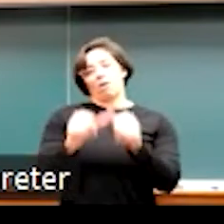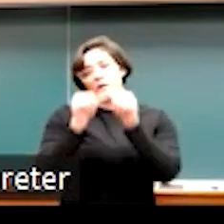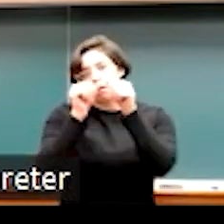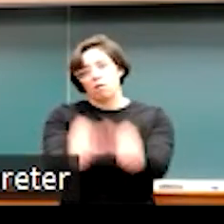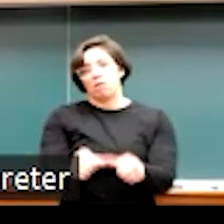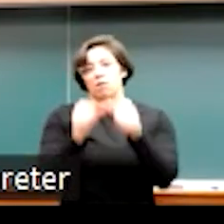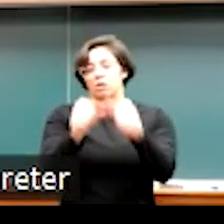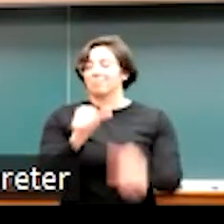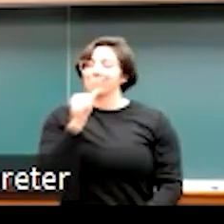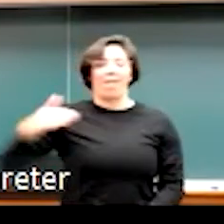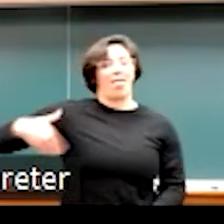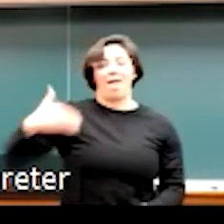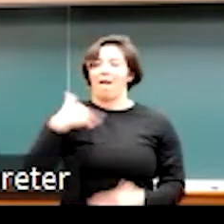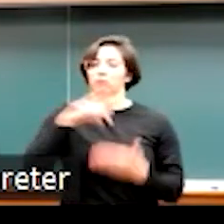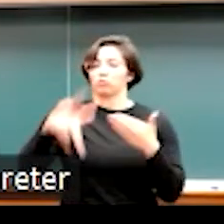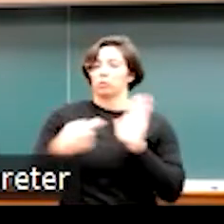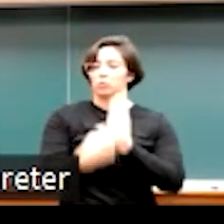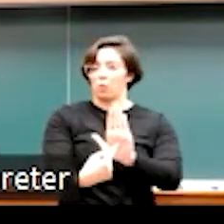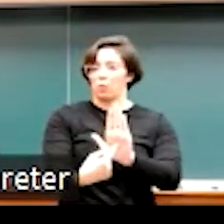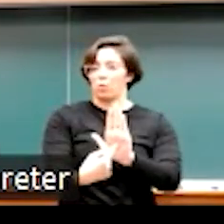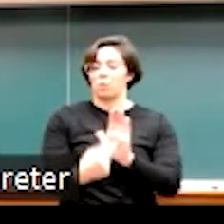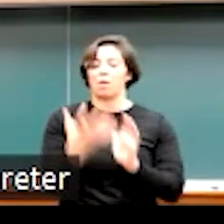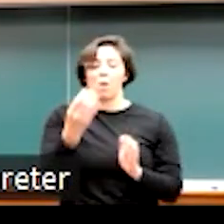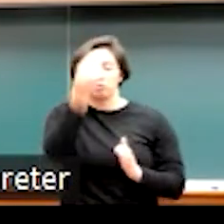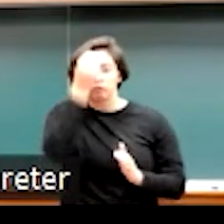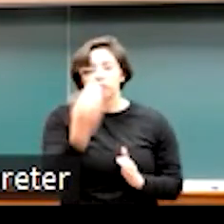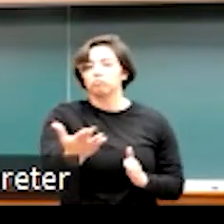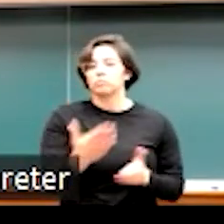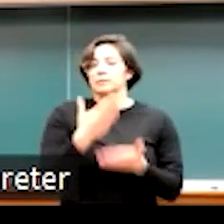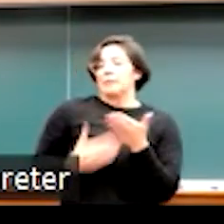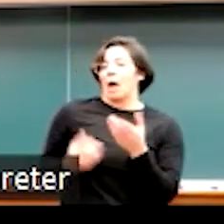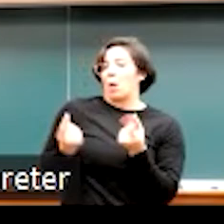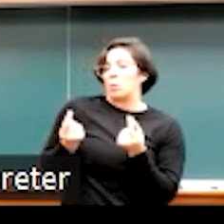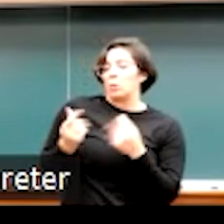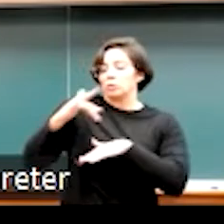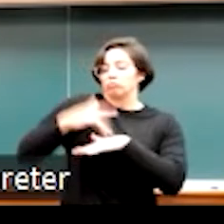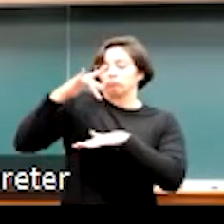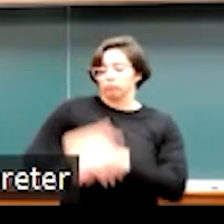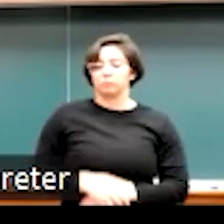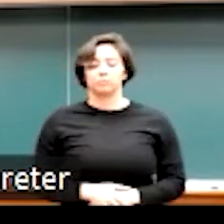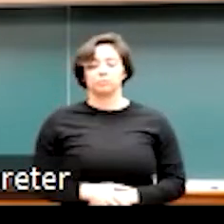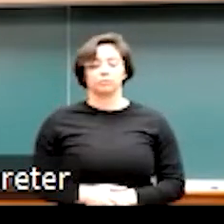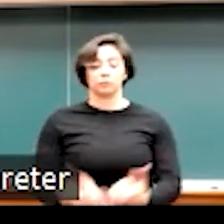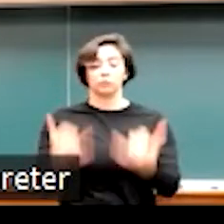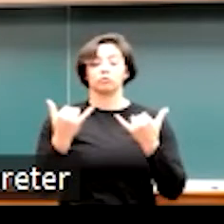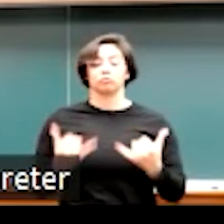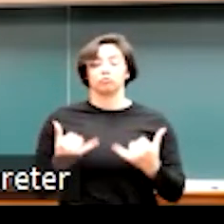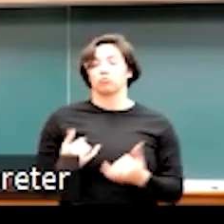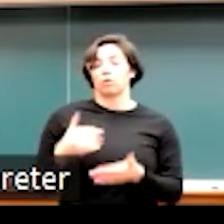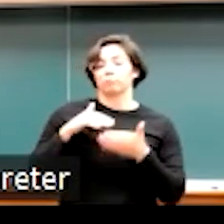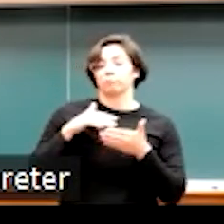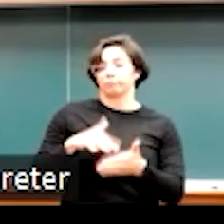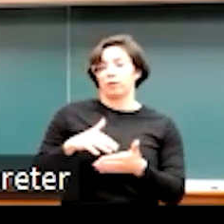so I don't have results to show you. But I would like to tell you about some of what we're doing. This is a current NIAAA R01